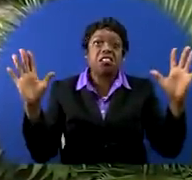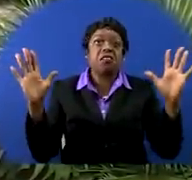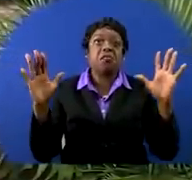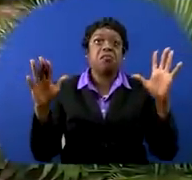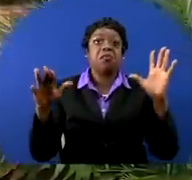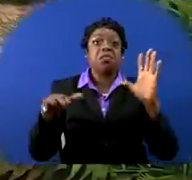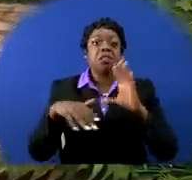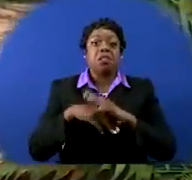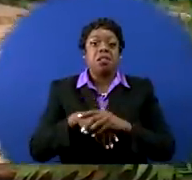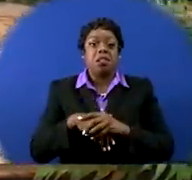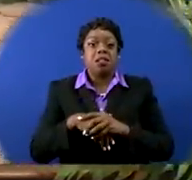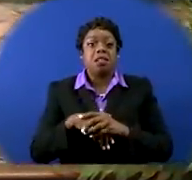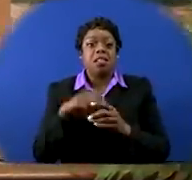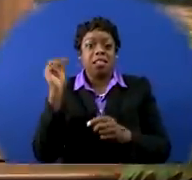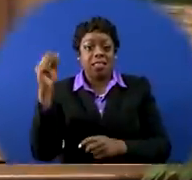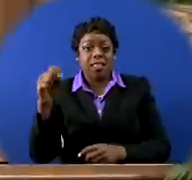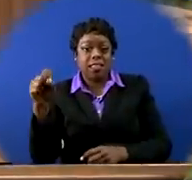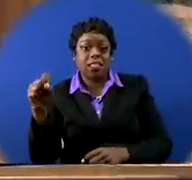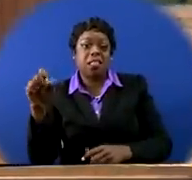Yes, you do.